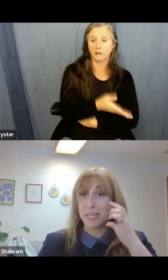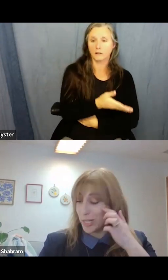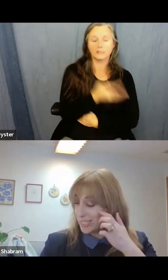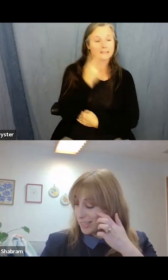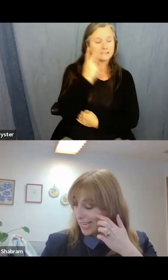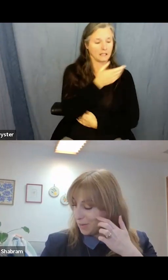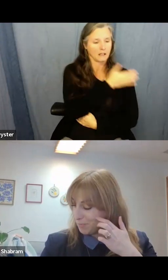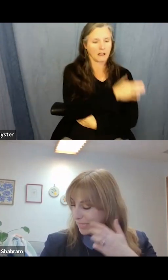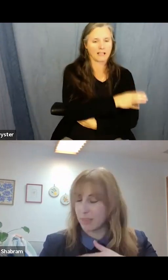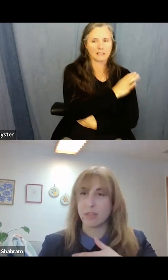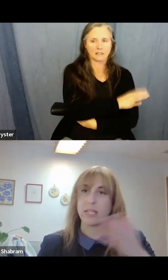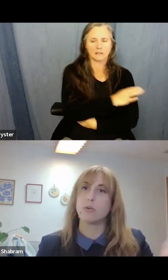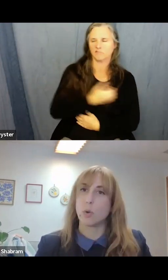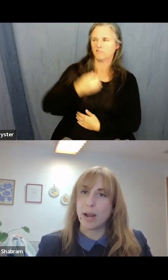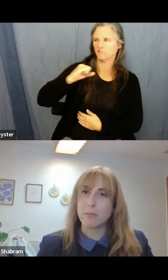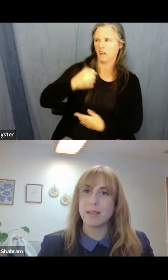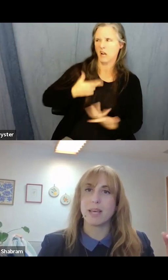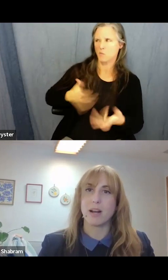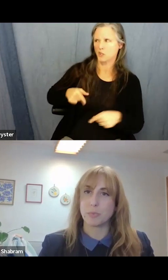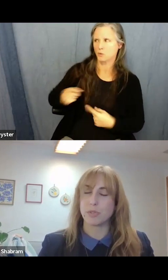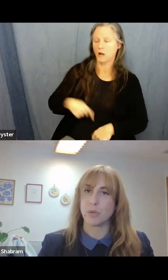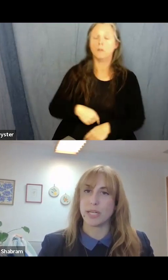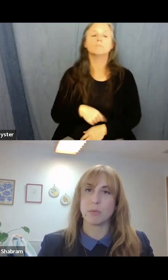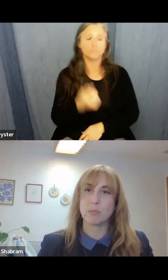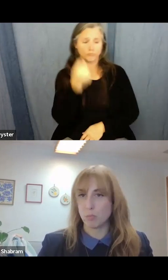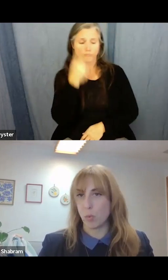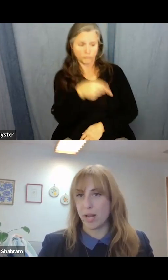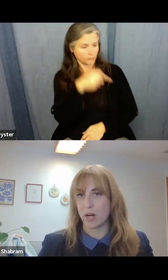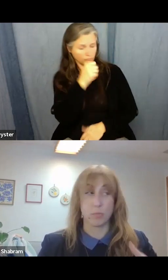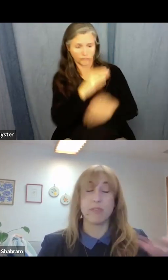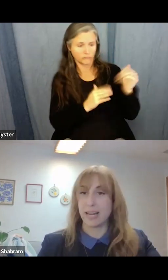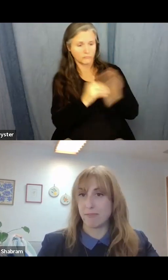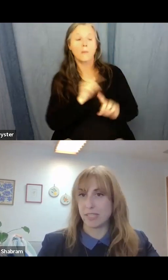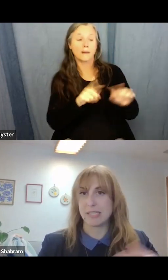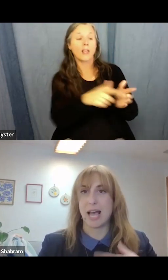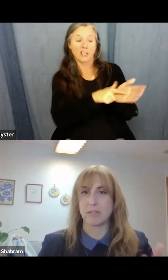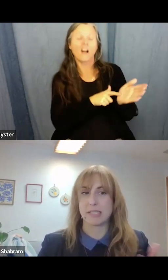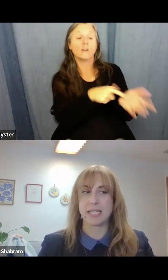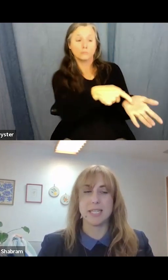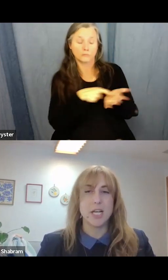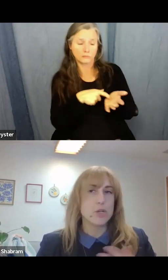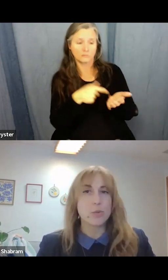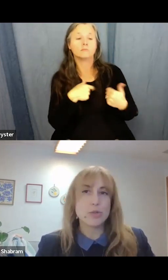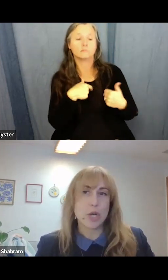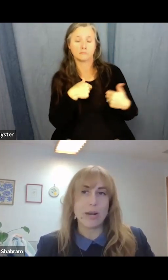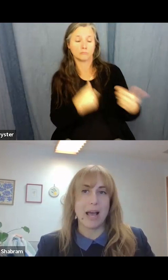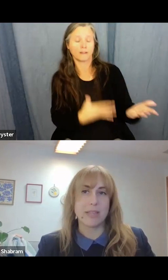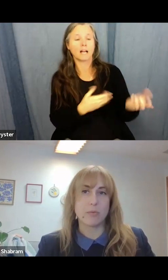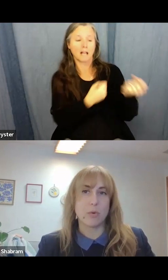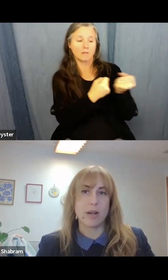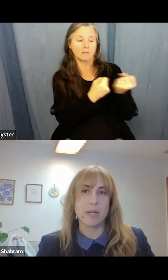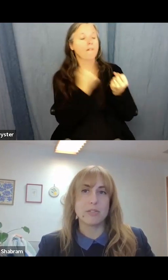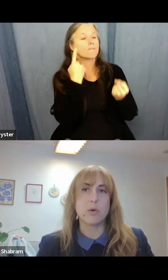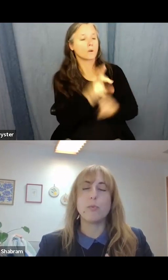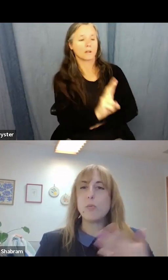already mentioned the legal requirement that hospitals in Oregon require or provide advocacy. Schools don't have